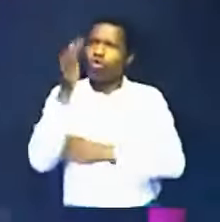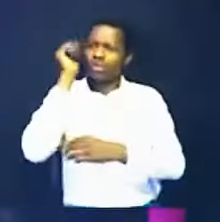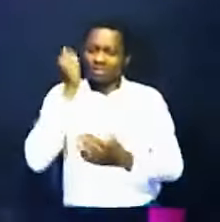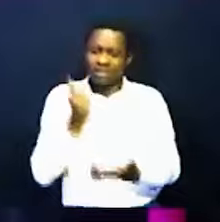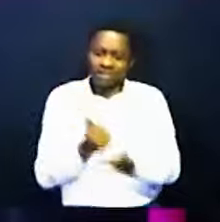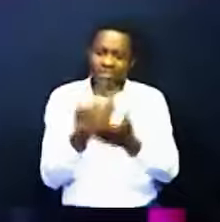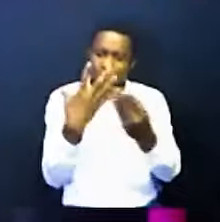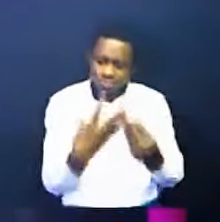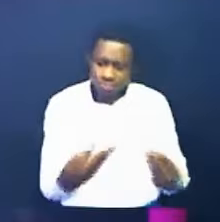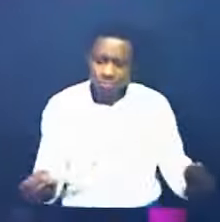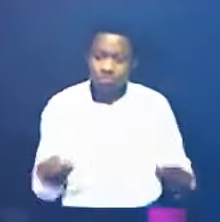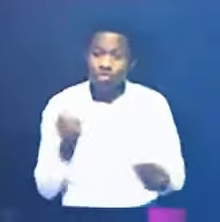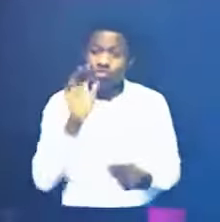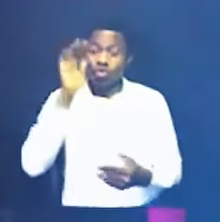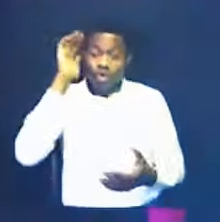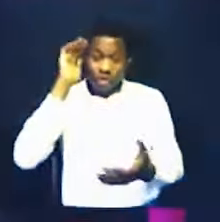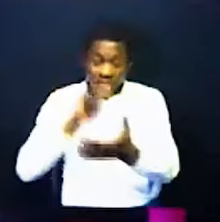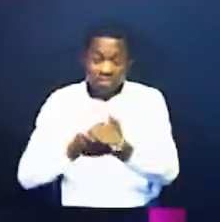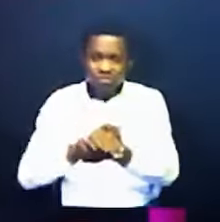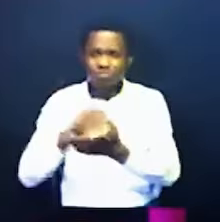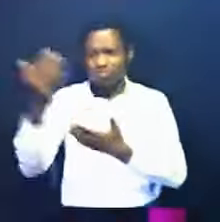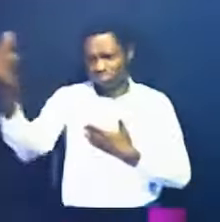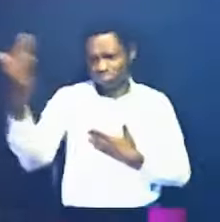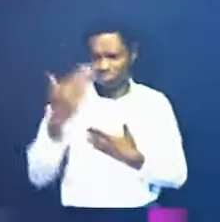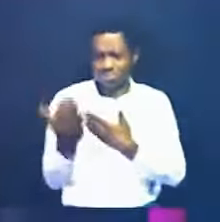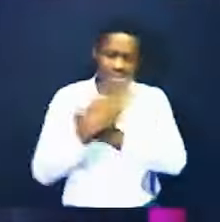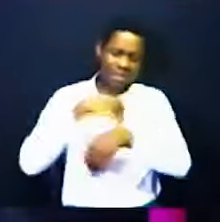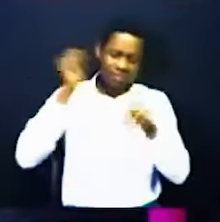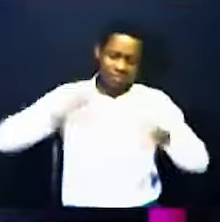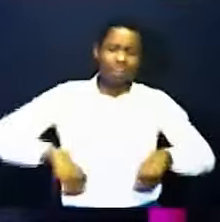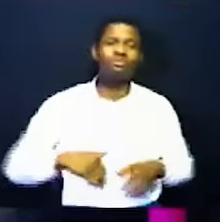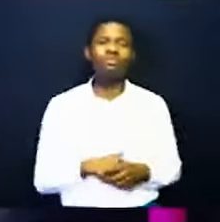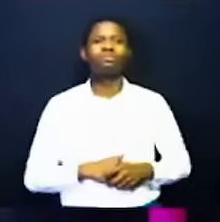bring your young man back.